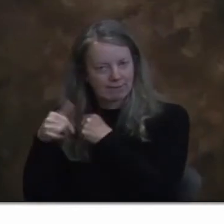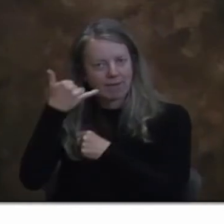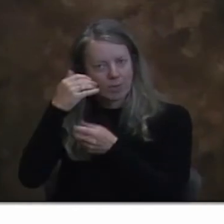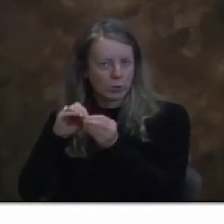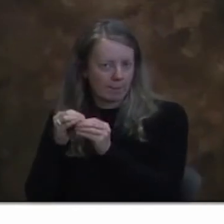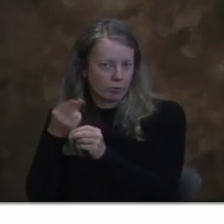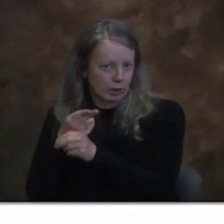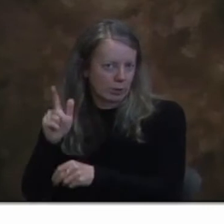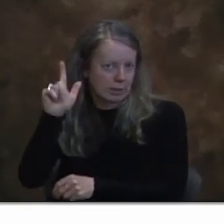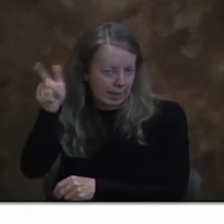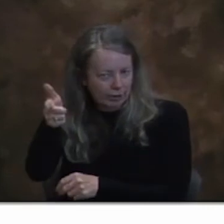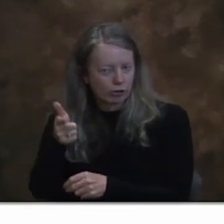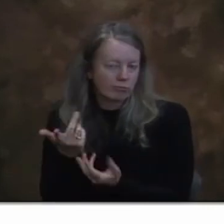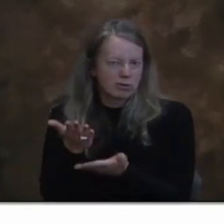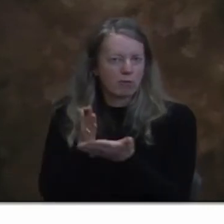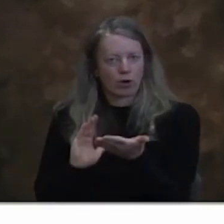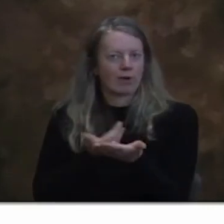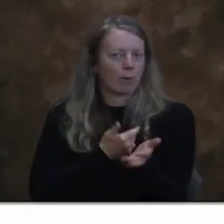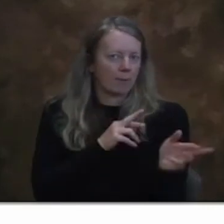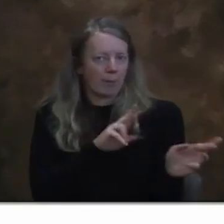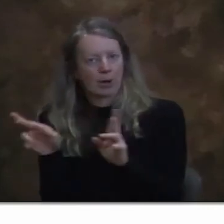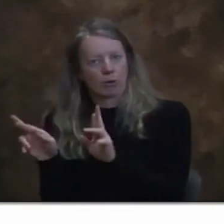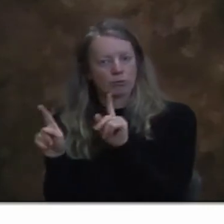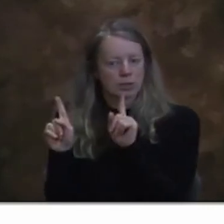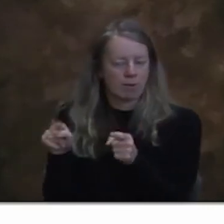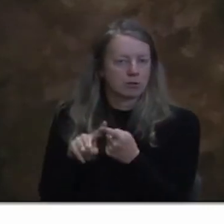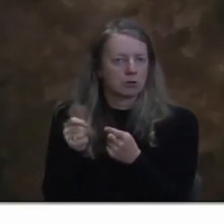as part of our preparedness plan.